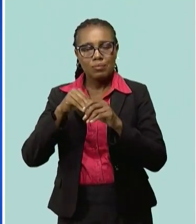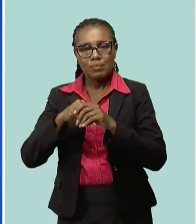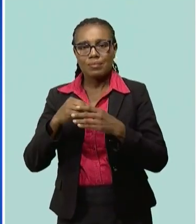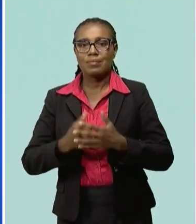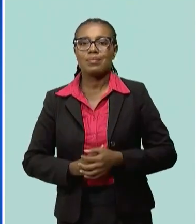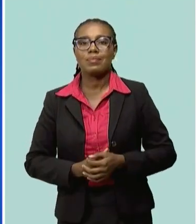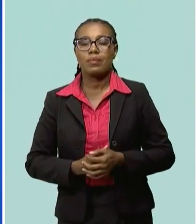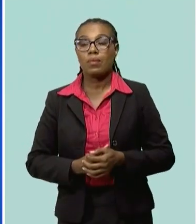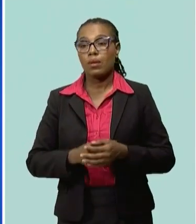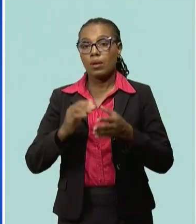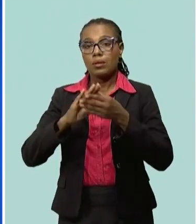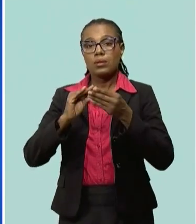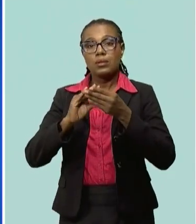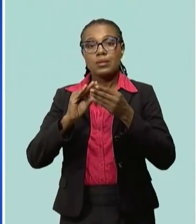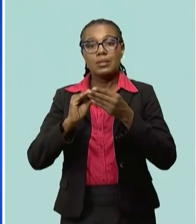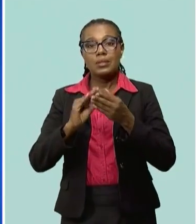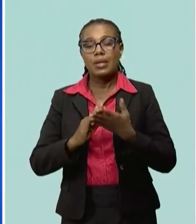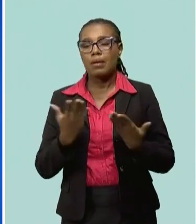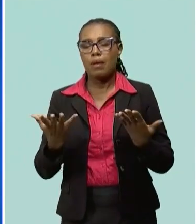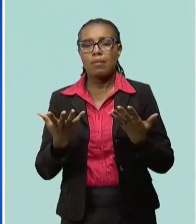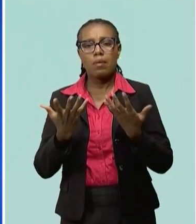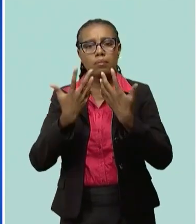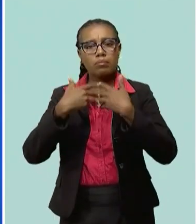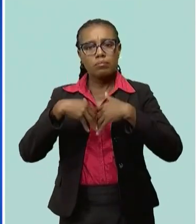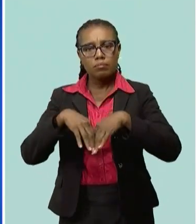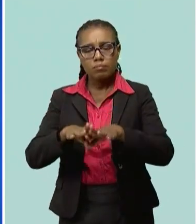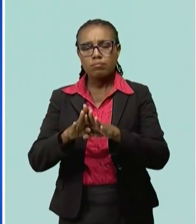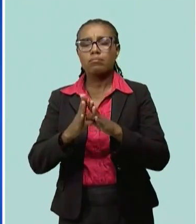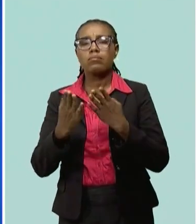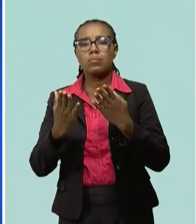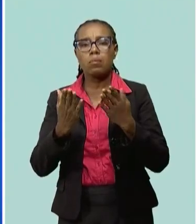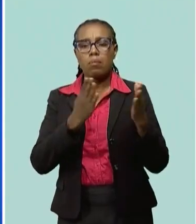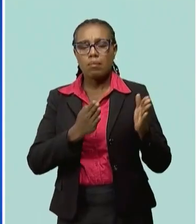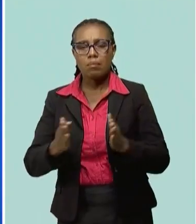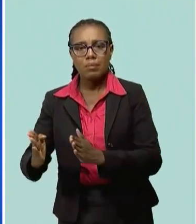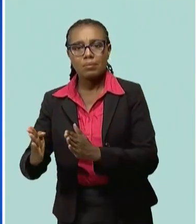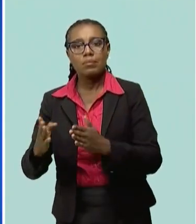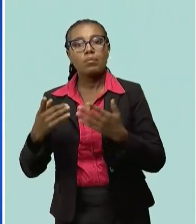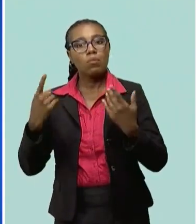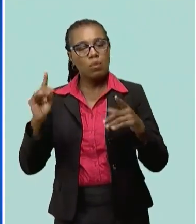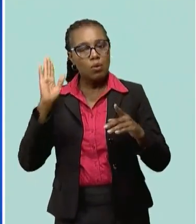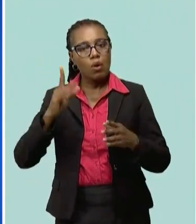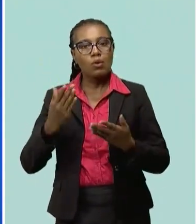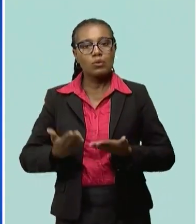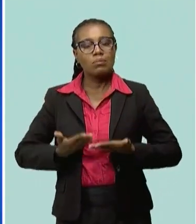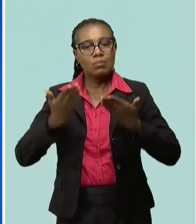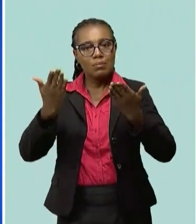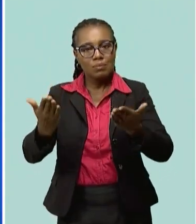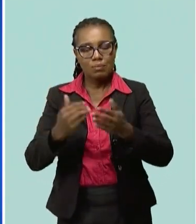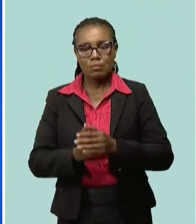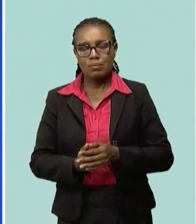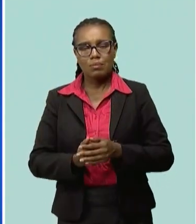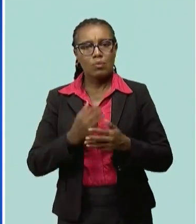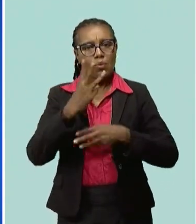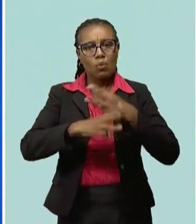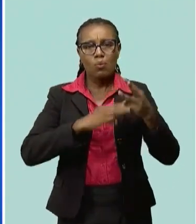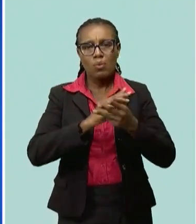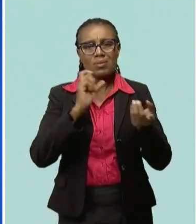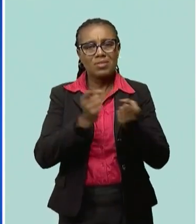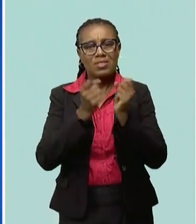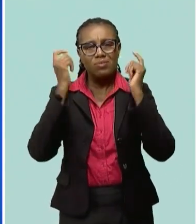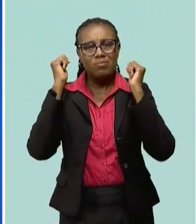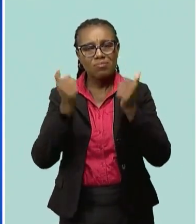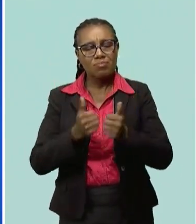Minister says an updated Integrated Resources and Resilience Plan is also coming. But the world has changed so rapidly, technology